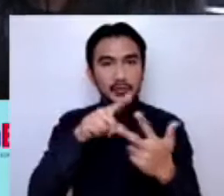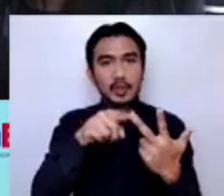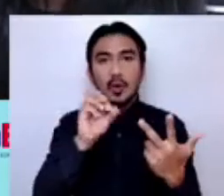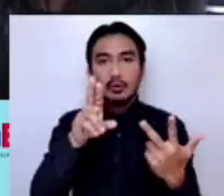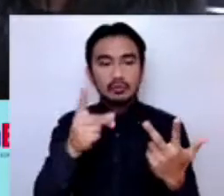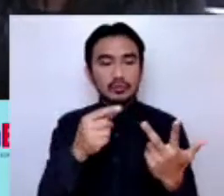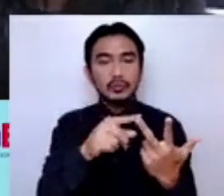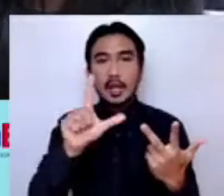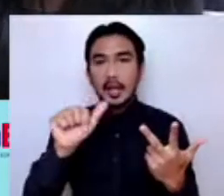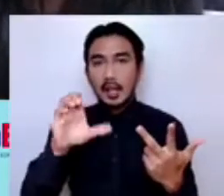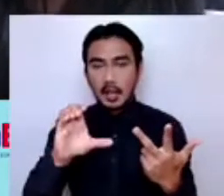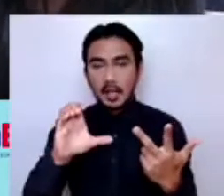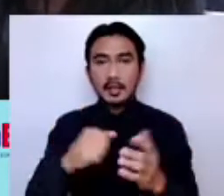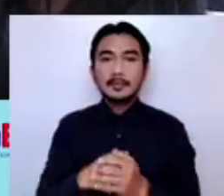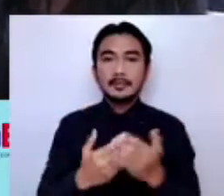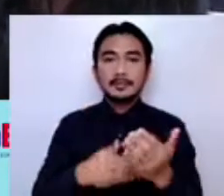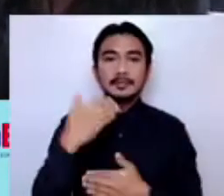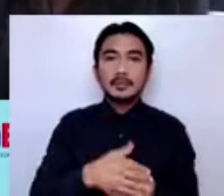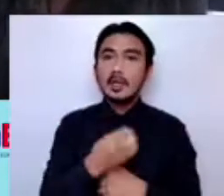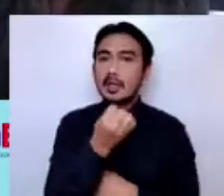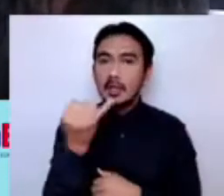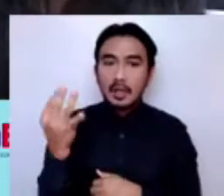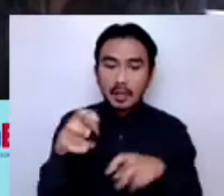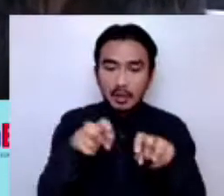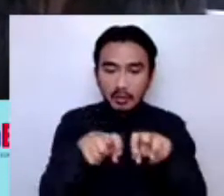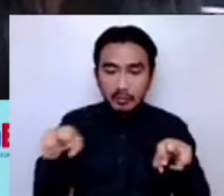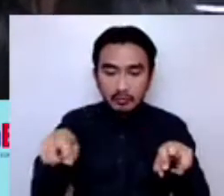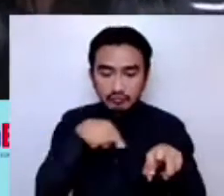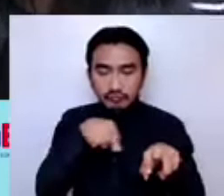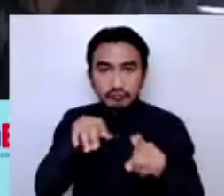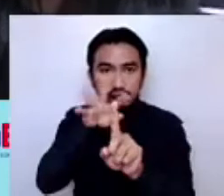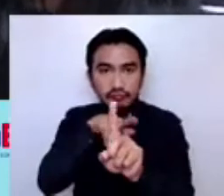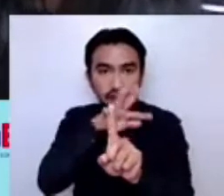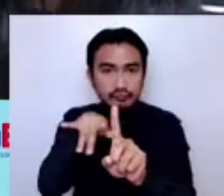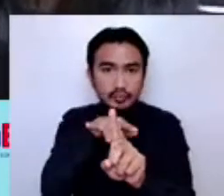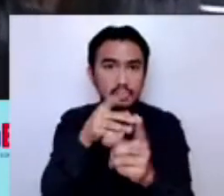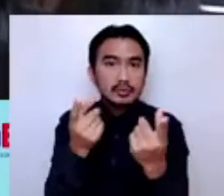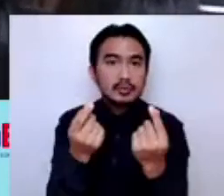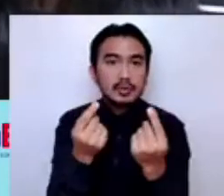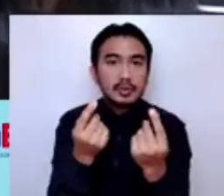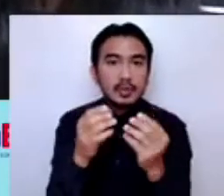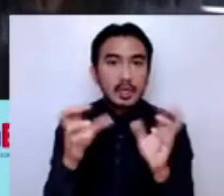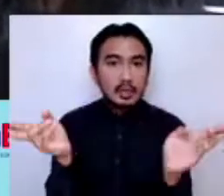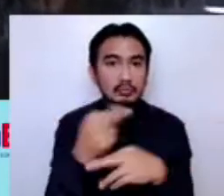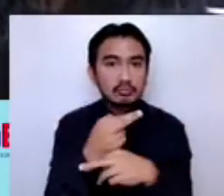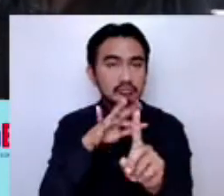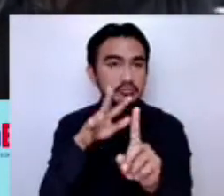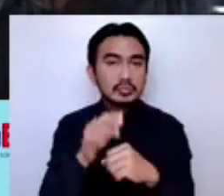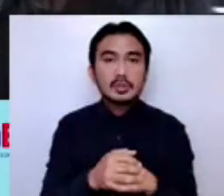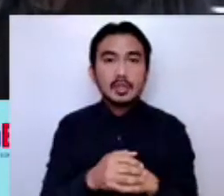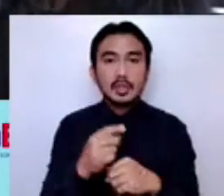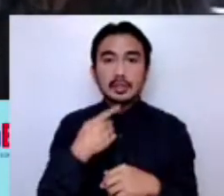How many observers can be present during the conduct of on-site classroom observation? So based on our RPMS